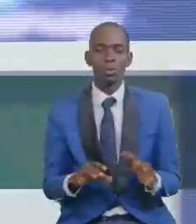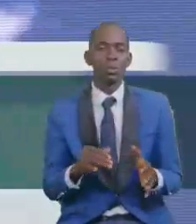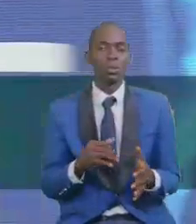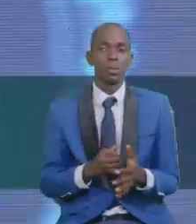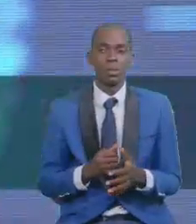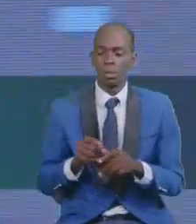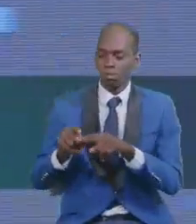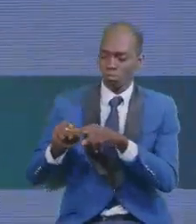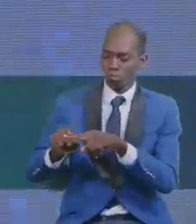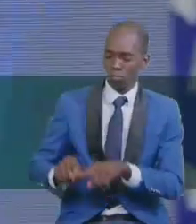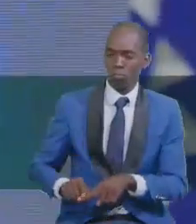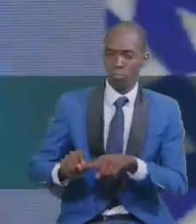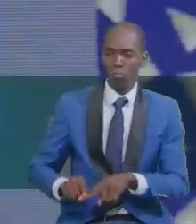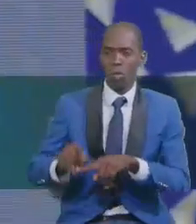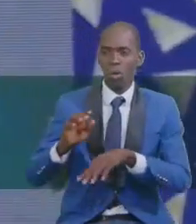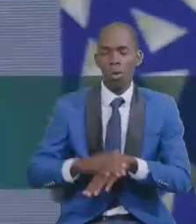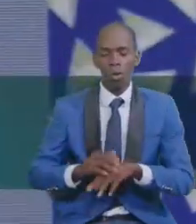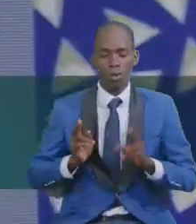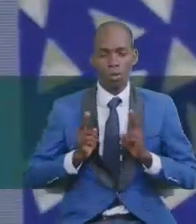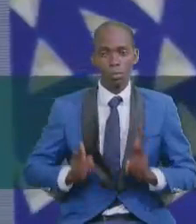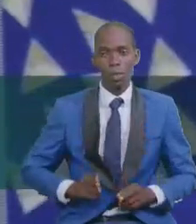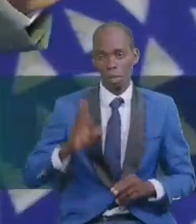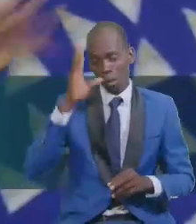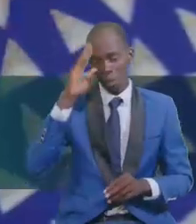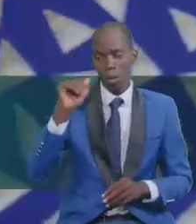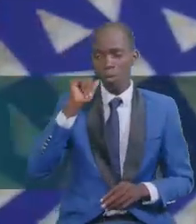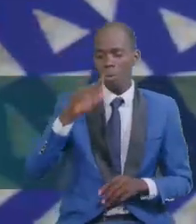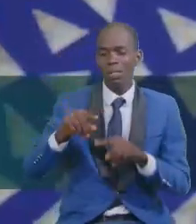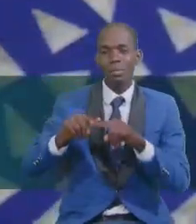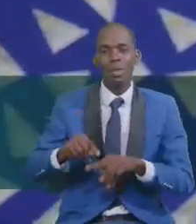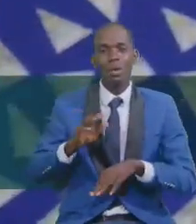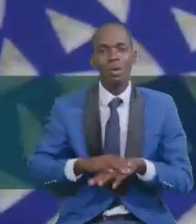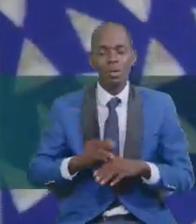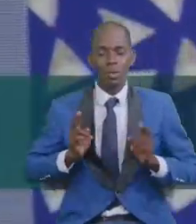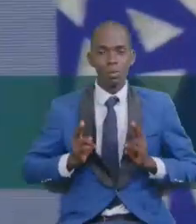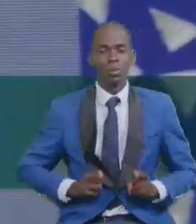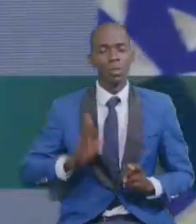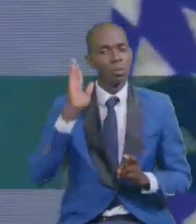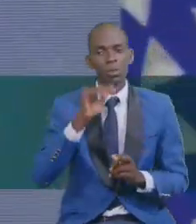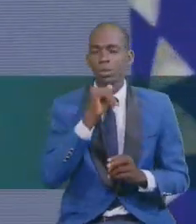Dependence on man, on woman, dependence on the flesh will not make it.